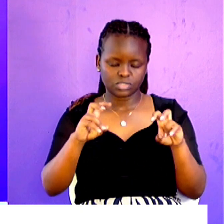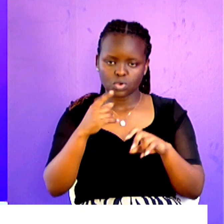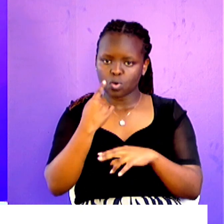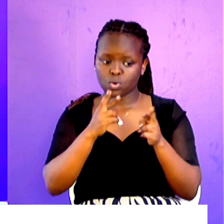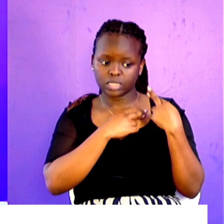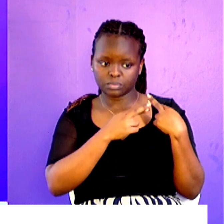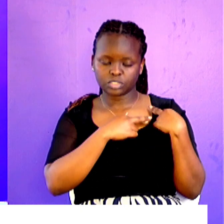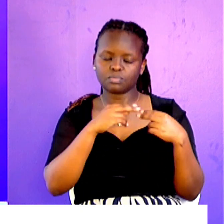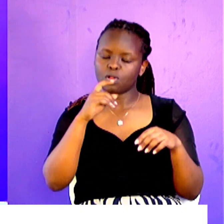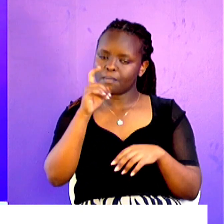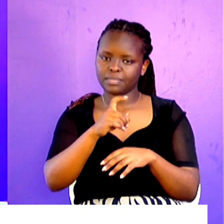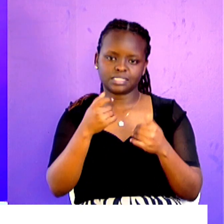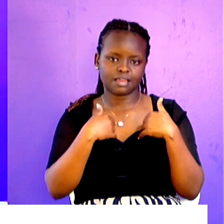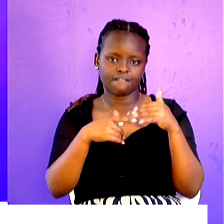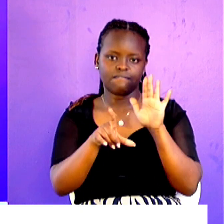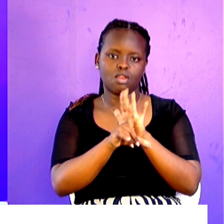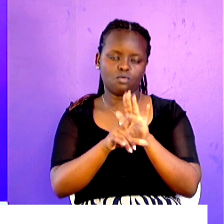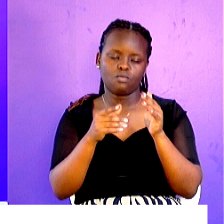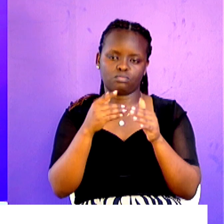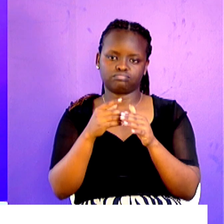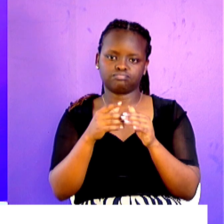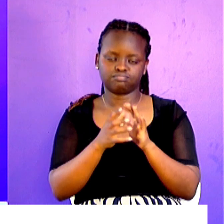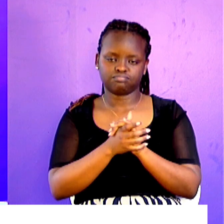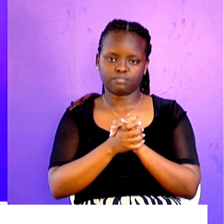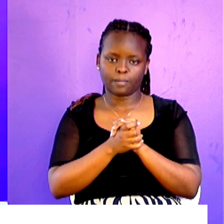fully accountable under the law.